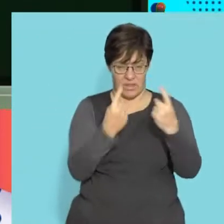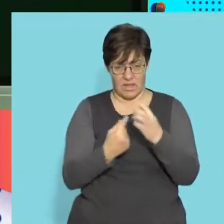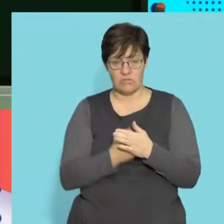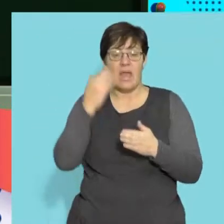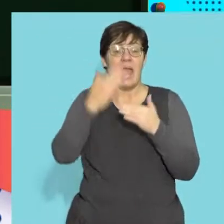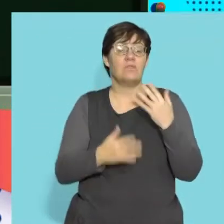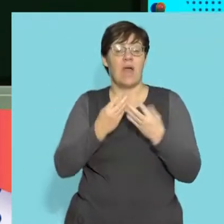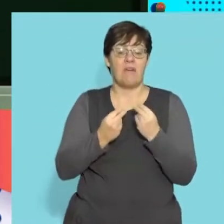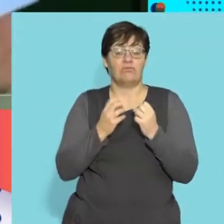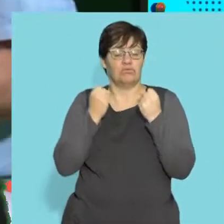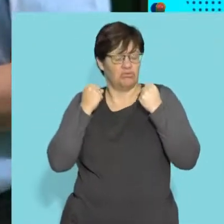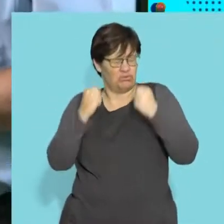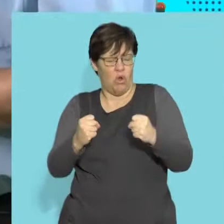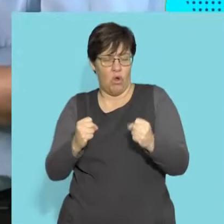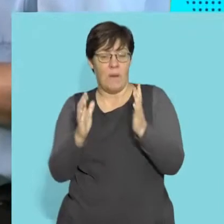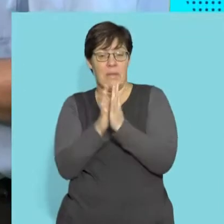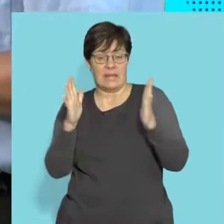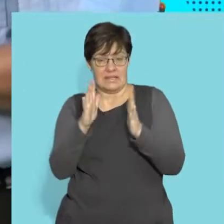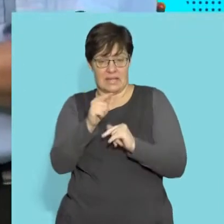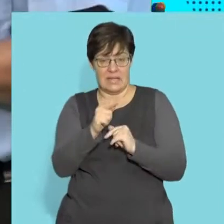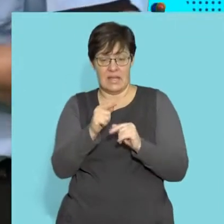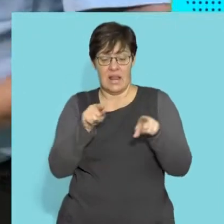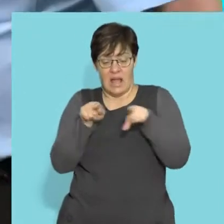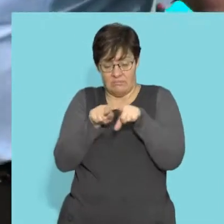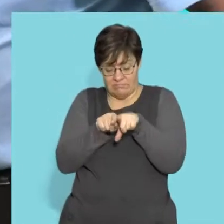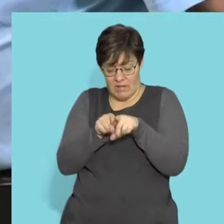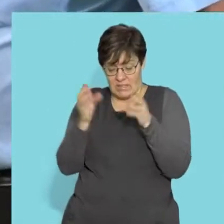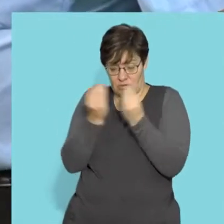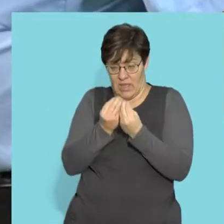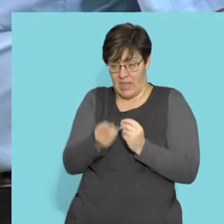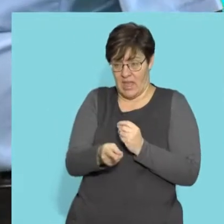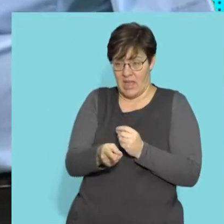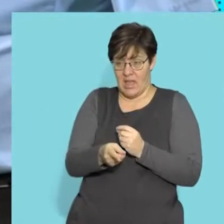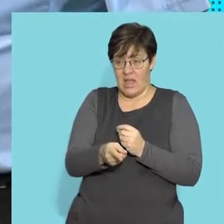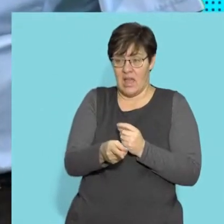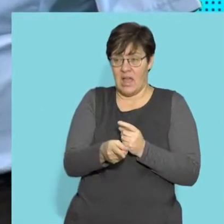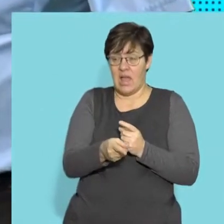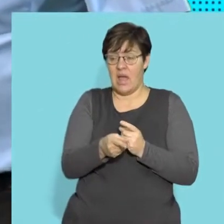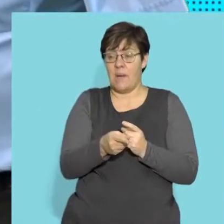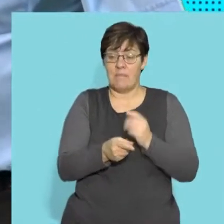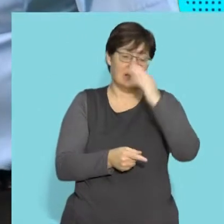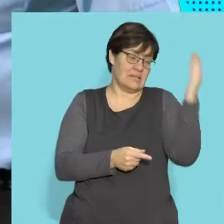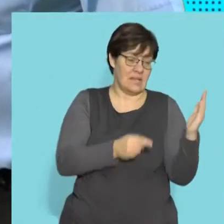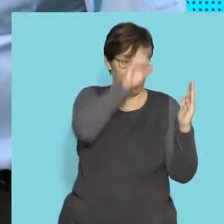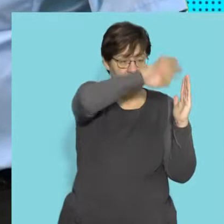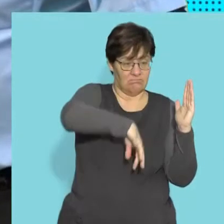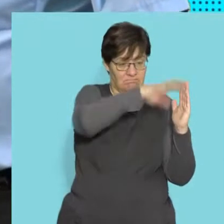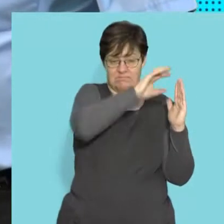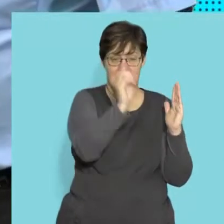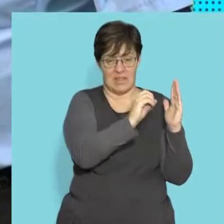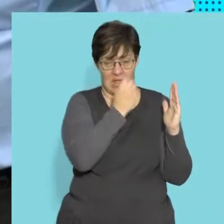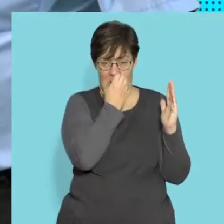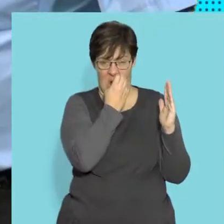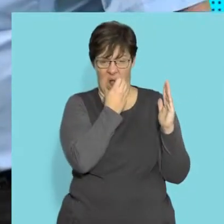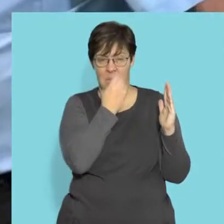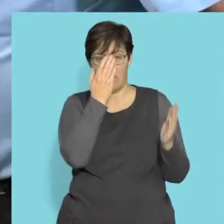end result is that we've got a really strong magnetic field. Field lines are together over here, and there's hardly any